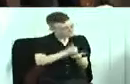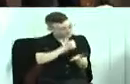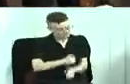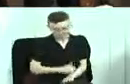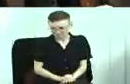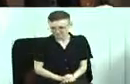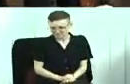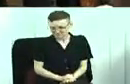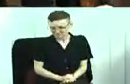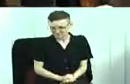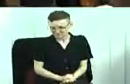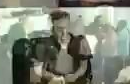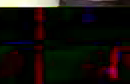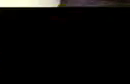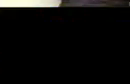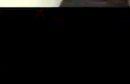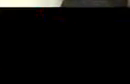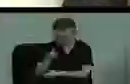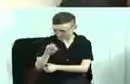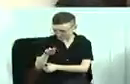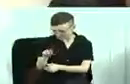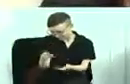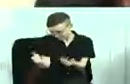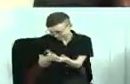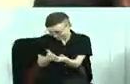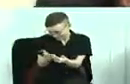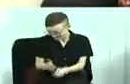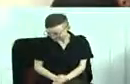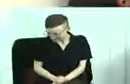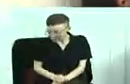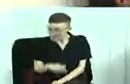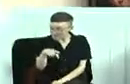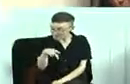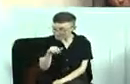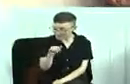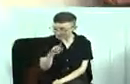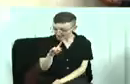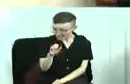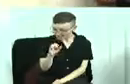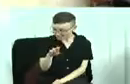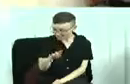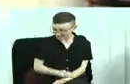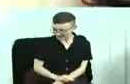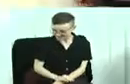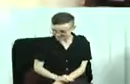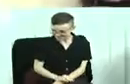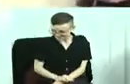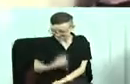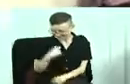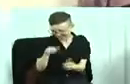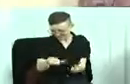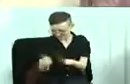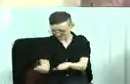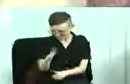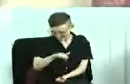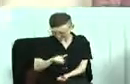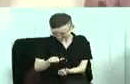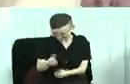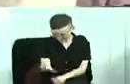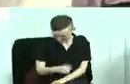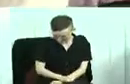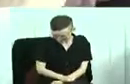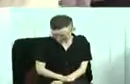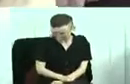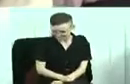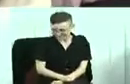Amen. So I'm going to start with Parker, since Parker, you're here. Parker, I baptize you in the